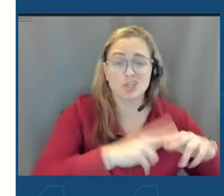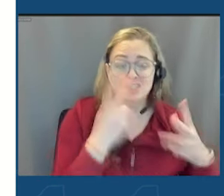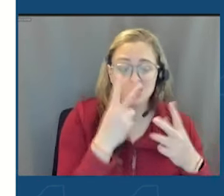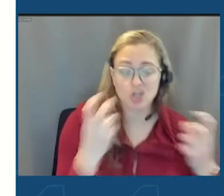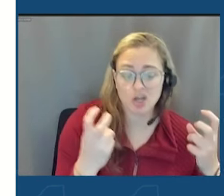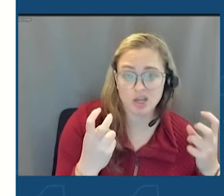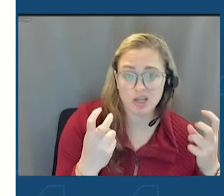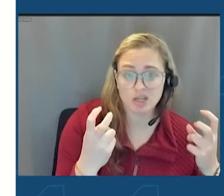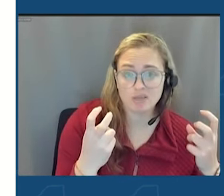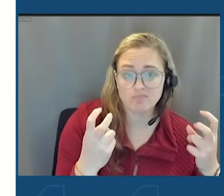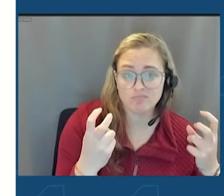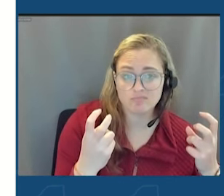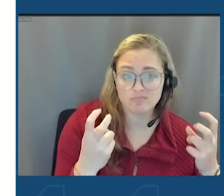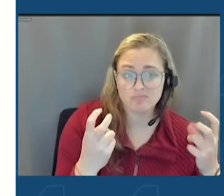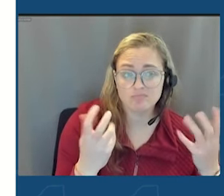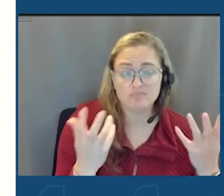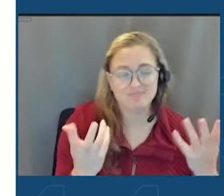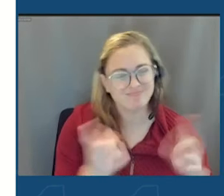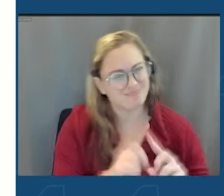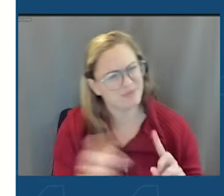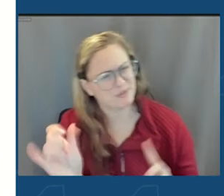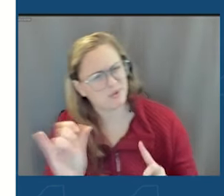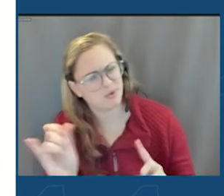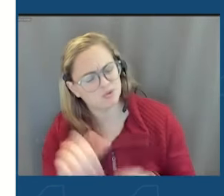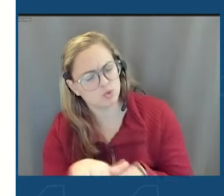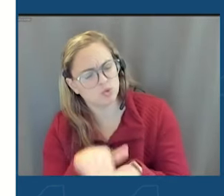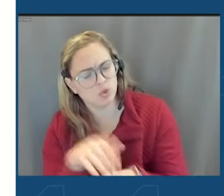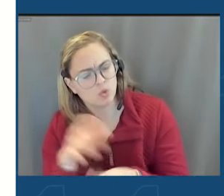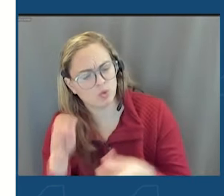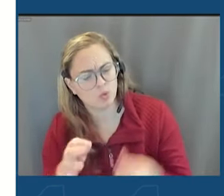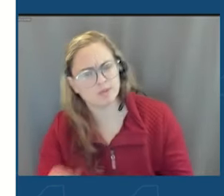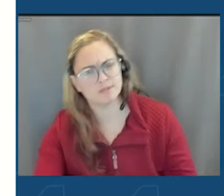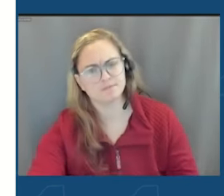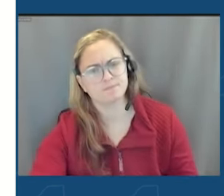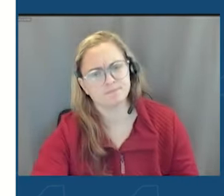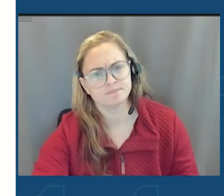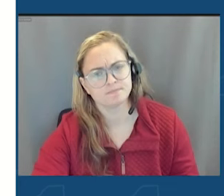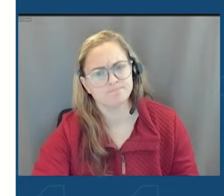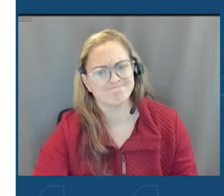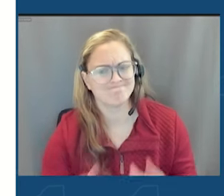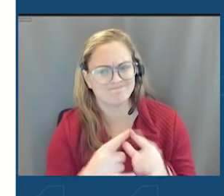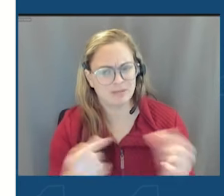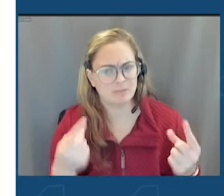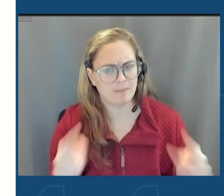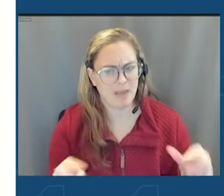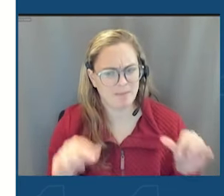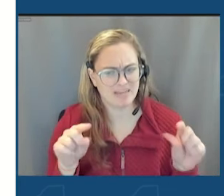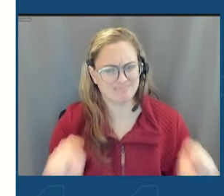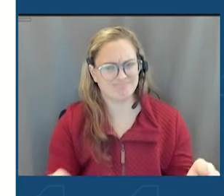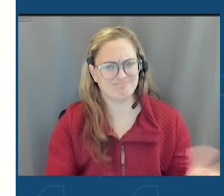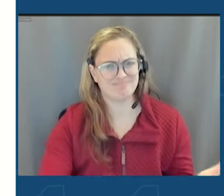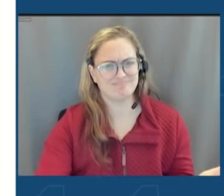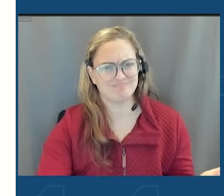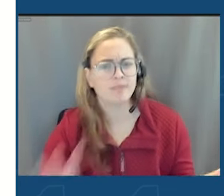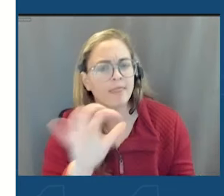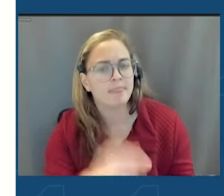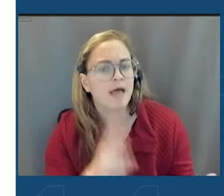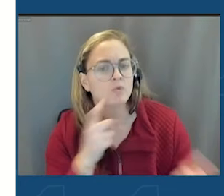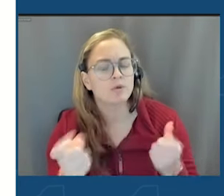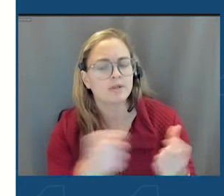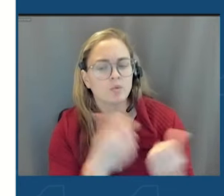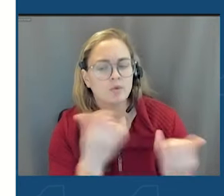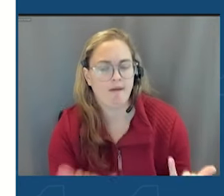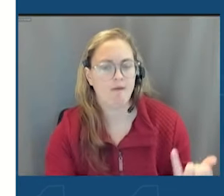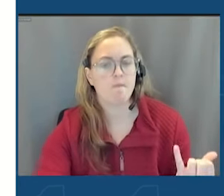hand, but also a slowdown in our courts, both going on simultaneously. And that is what we're dealing with today.